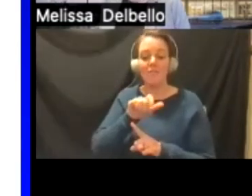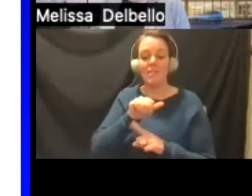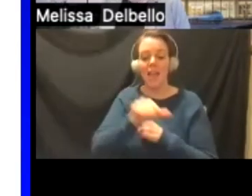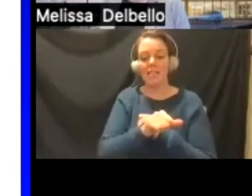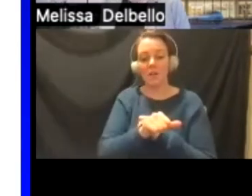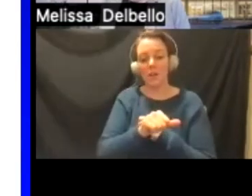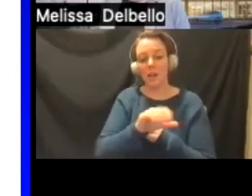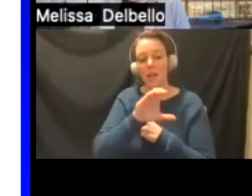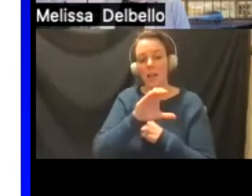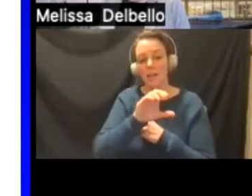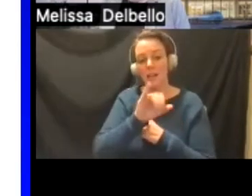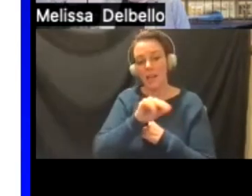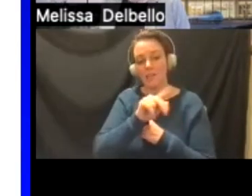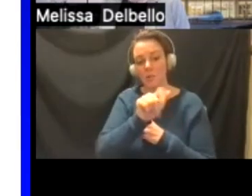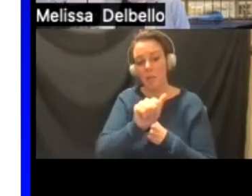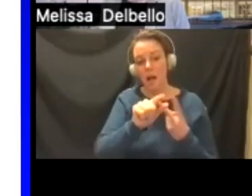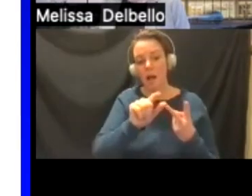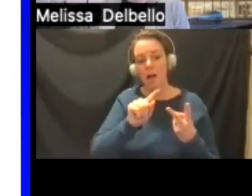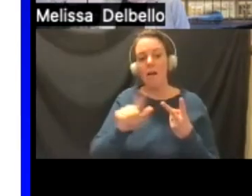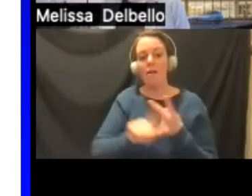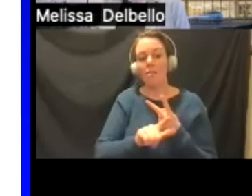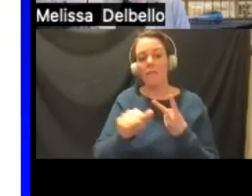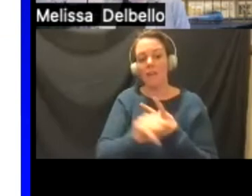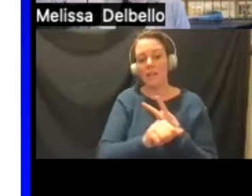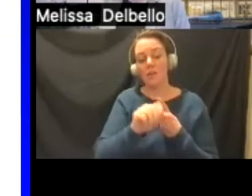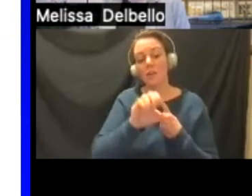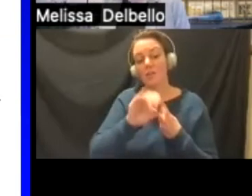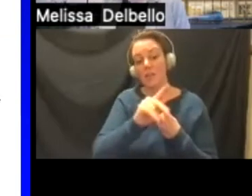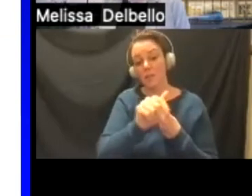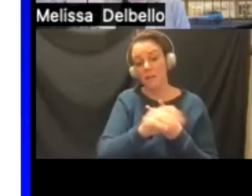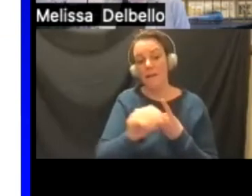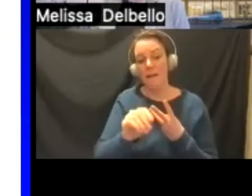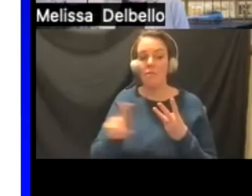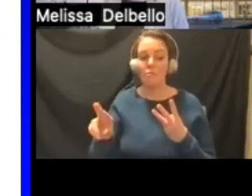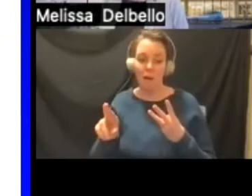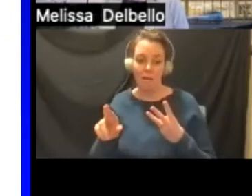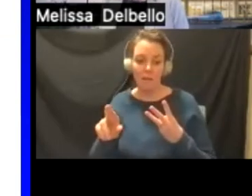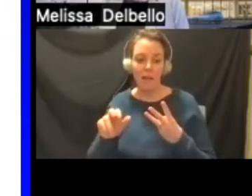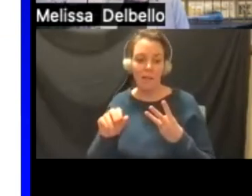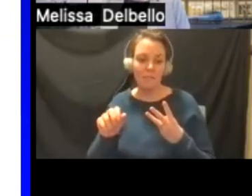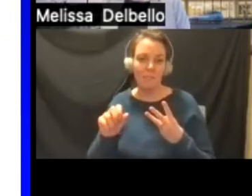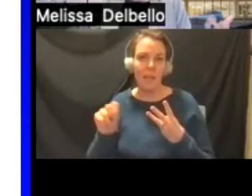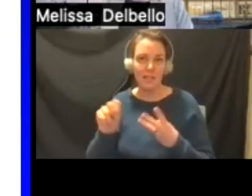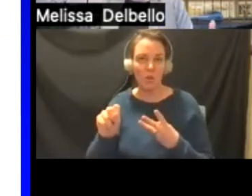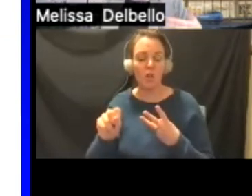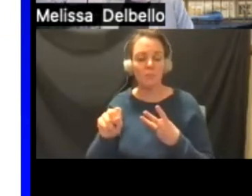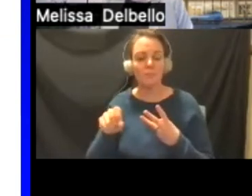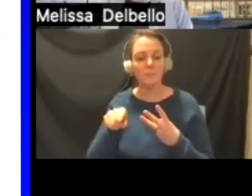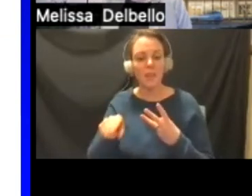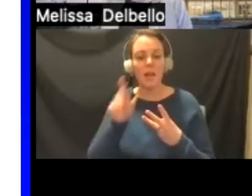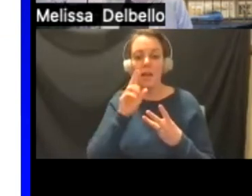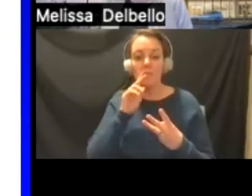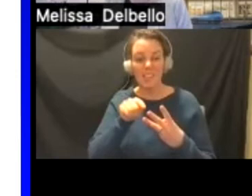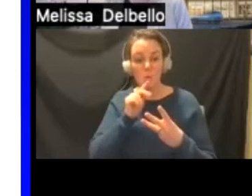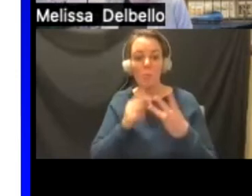anterior cingulate, and the right anterior insula significantly predicted who was going to have improvement in their